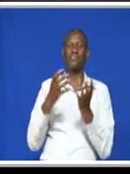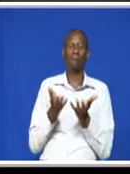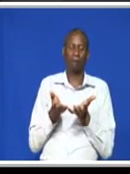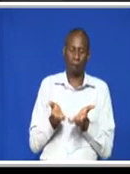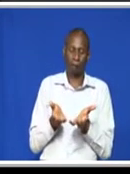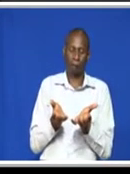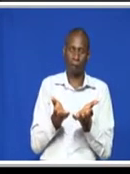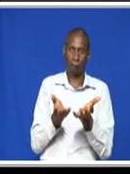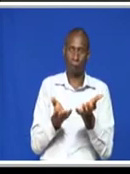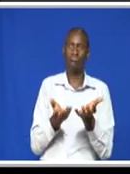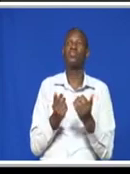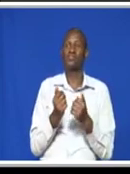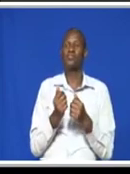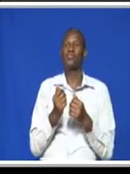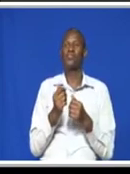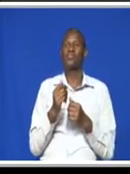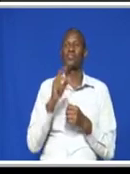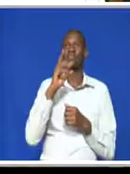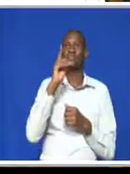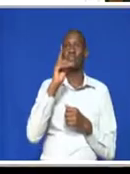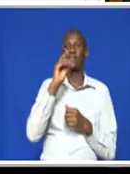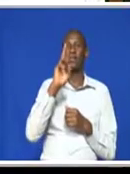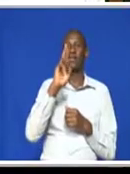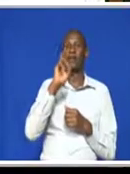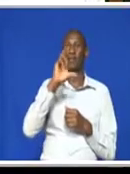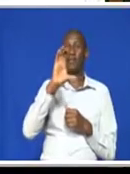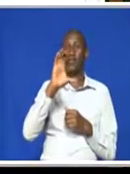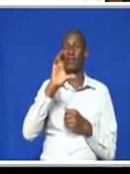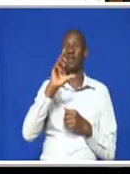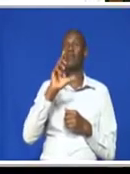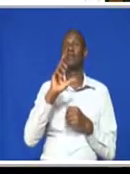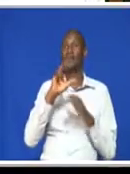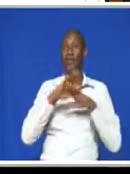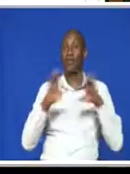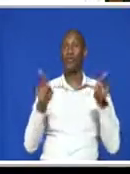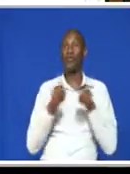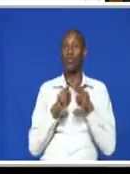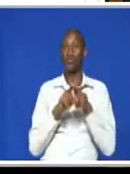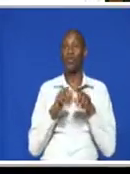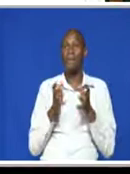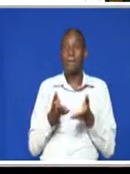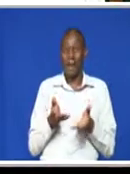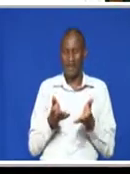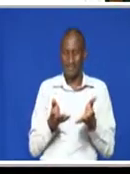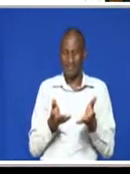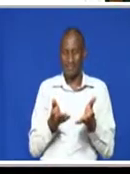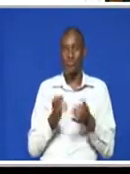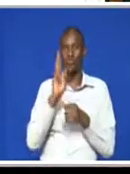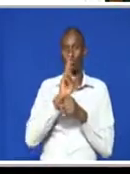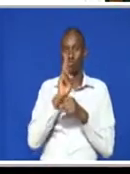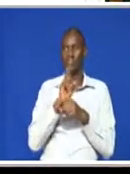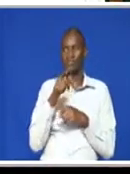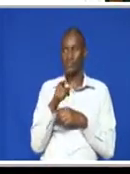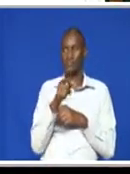are referring to as the derelict land. It is also important for us to note that the mining of coal, the use of coal